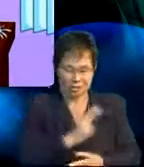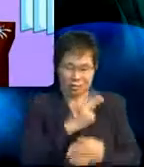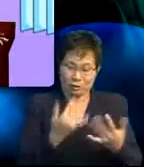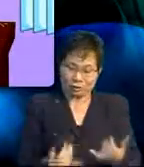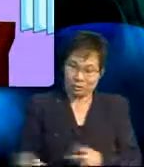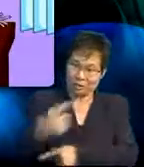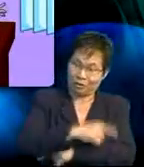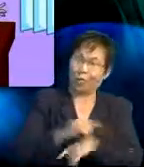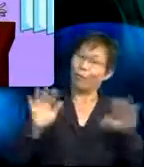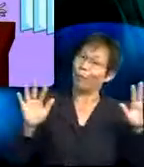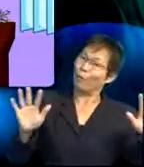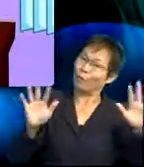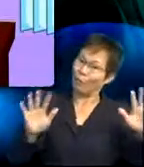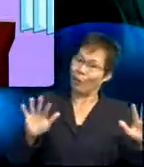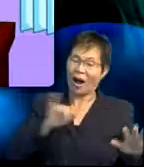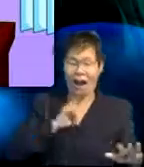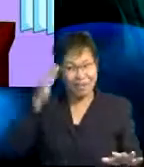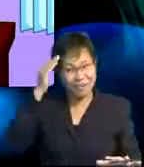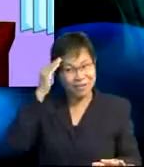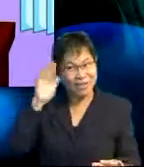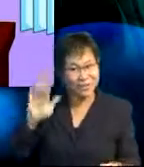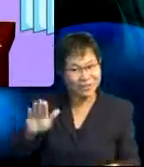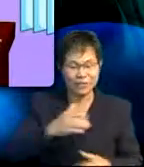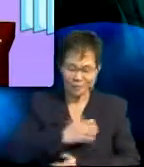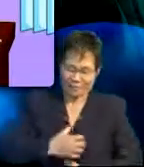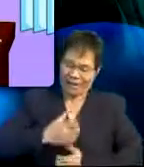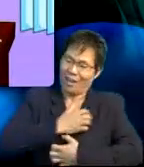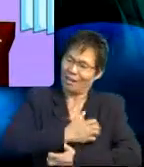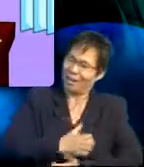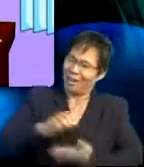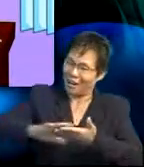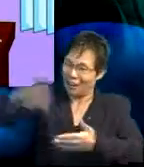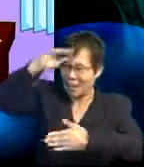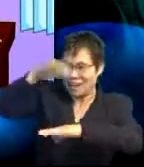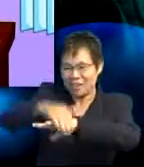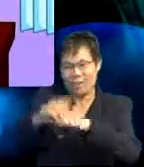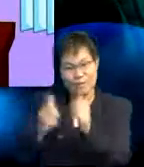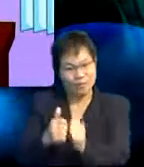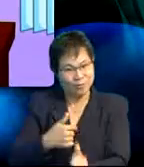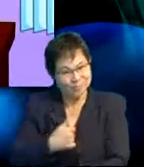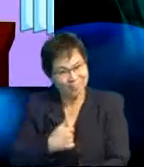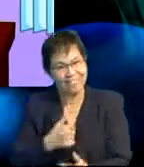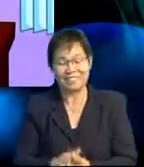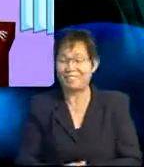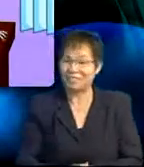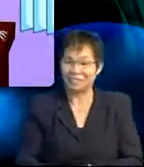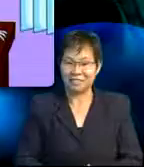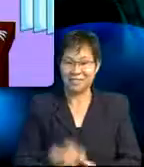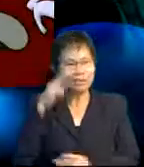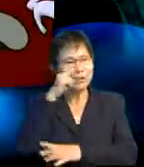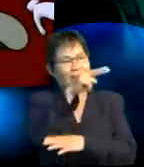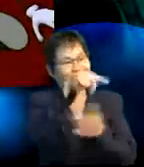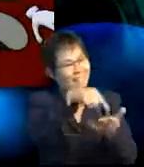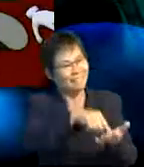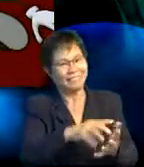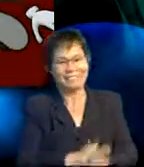today. Wow! I know you're going to enjoy learning English with me. Look at